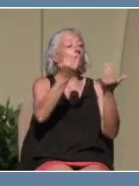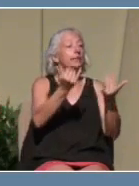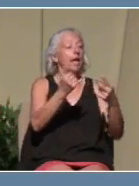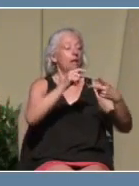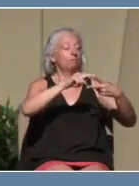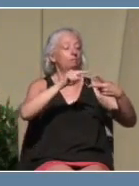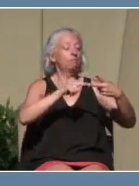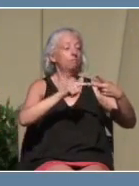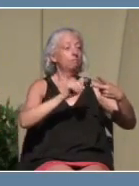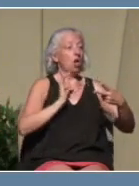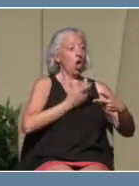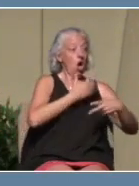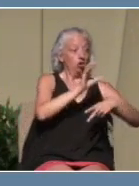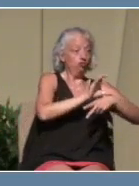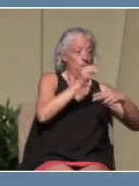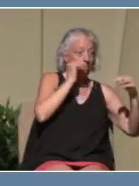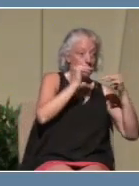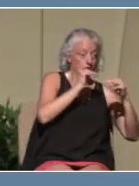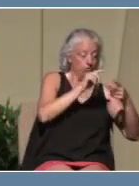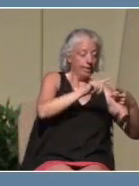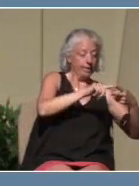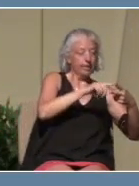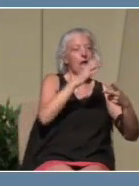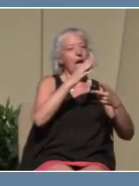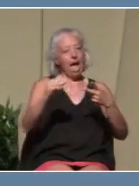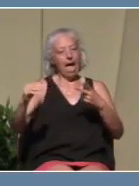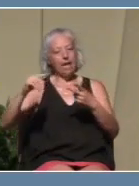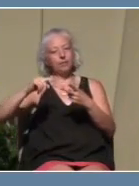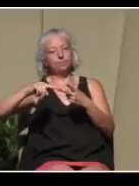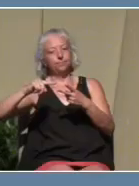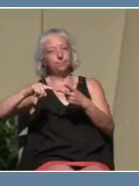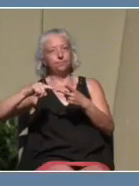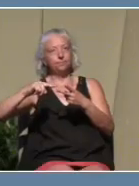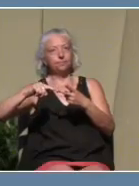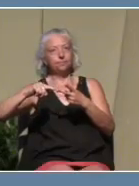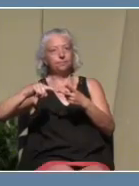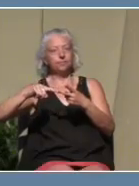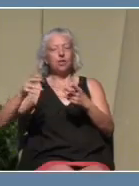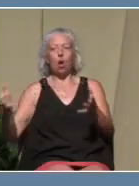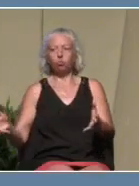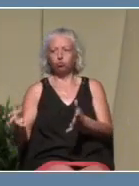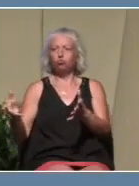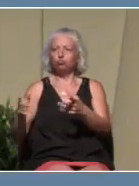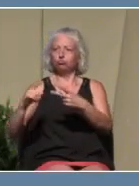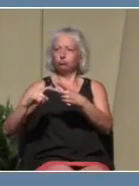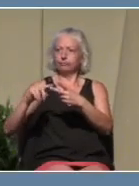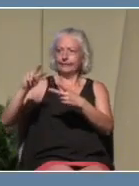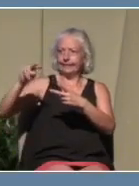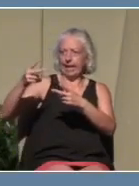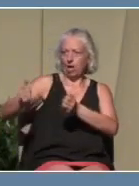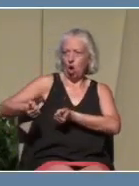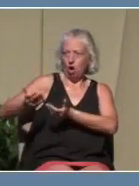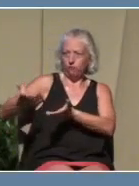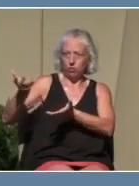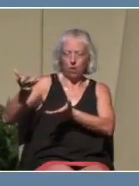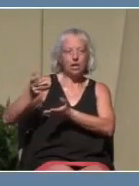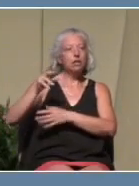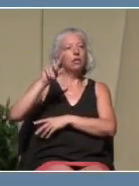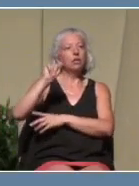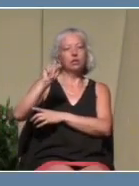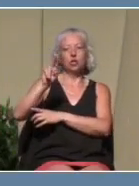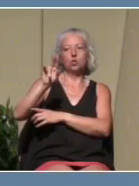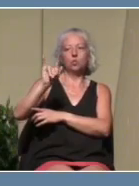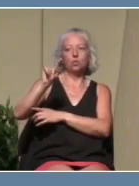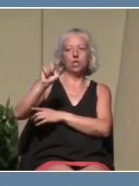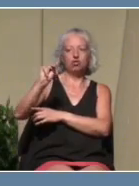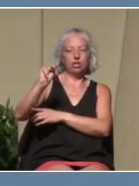our ministries, and the second offering that we encourage is for tuition assistance to help